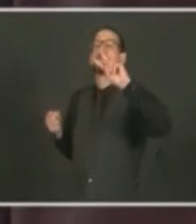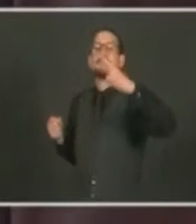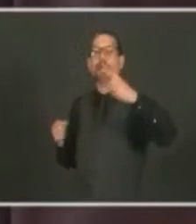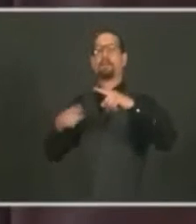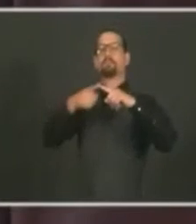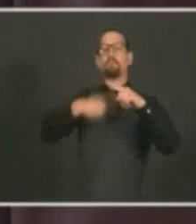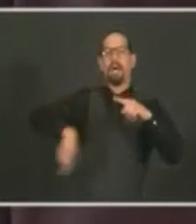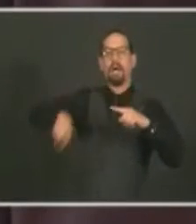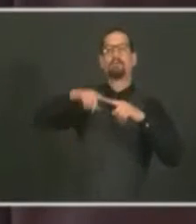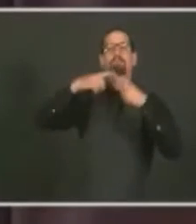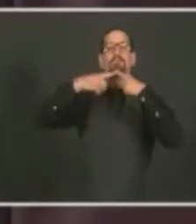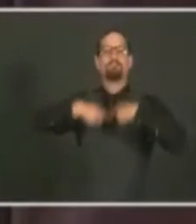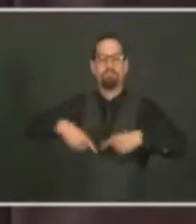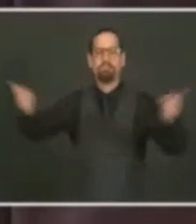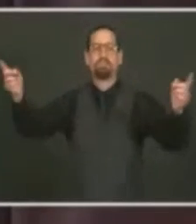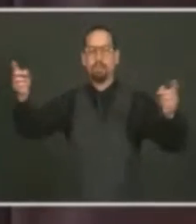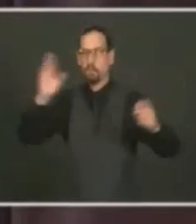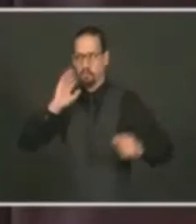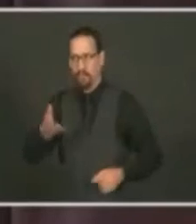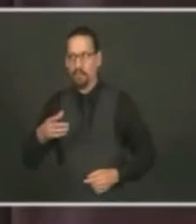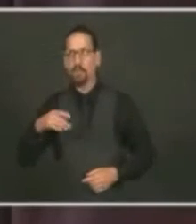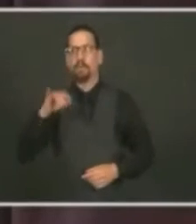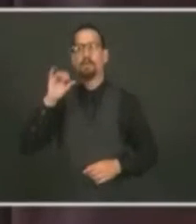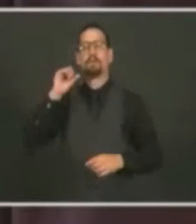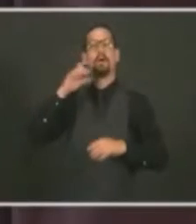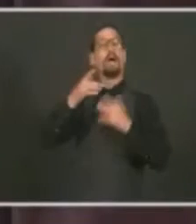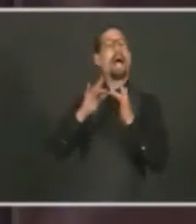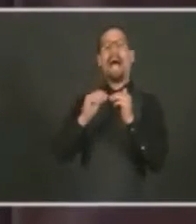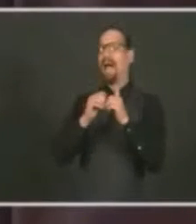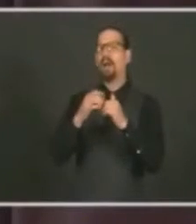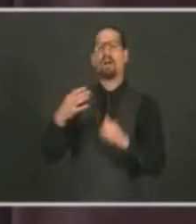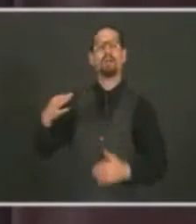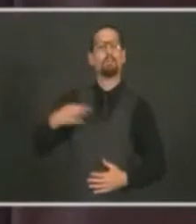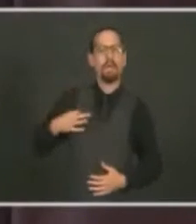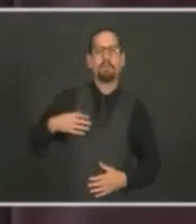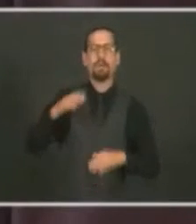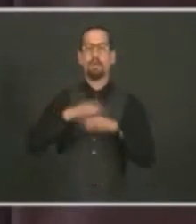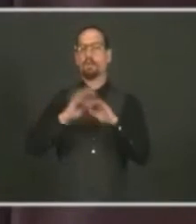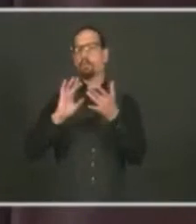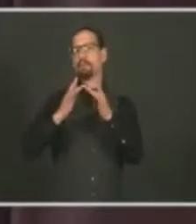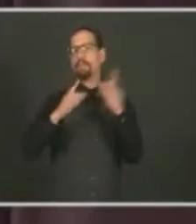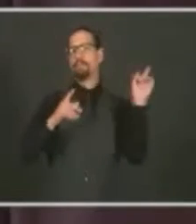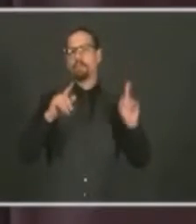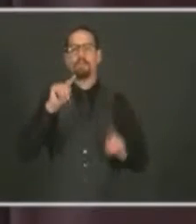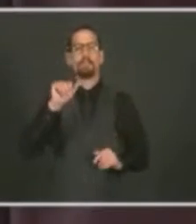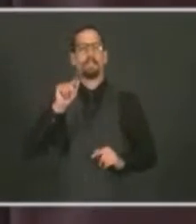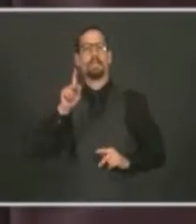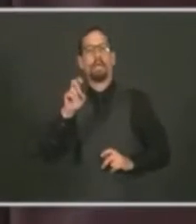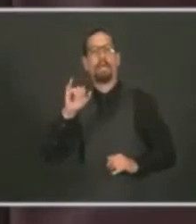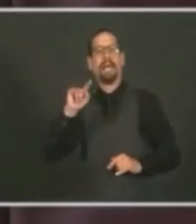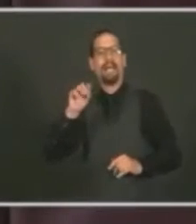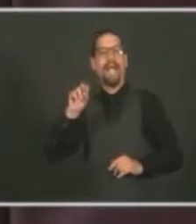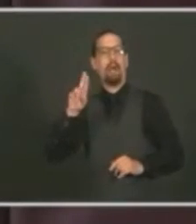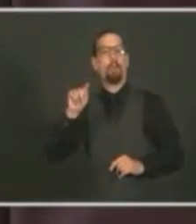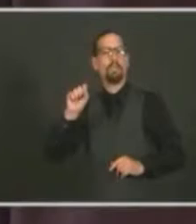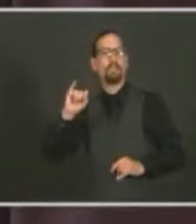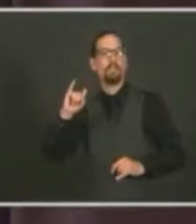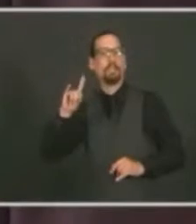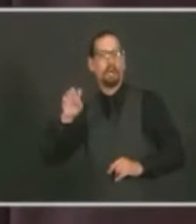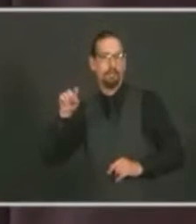nonprofits. The science is crystal clear. It is much safer to be outside. So if we can help you